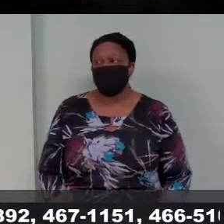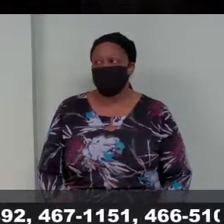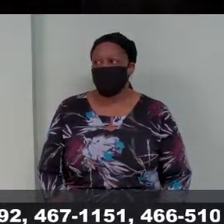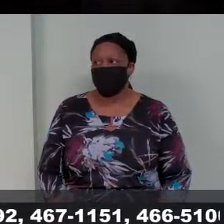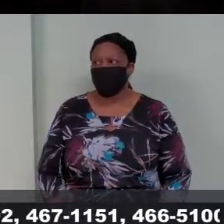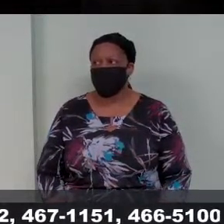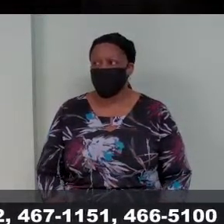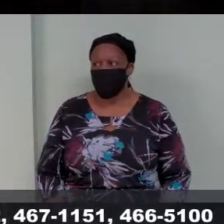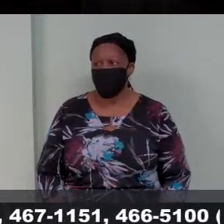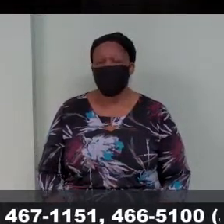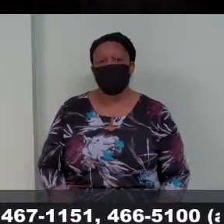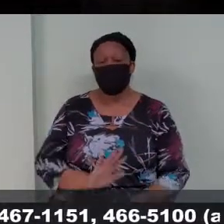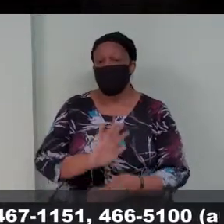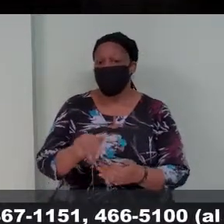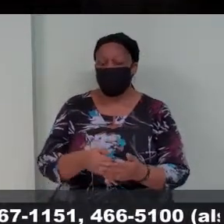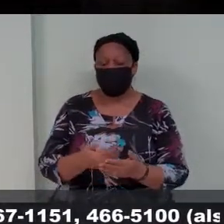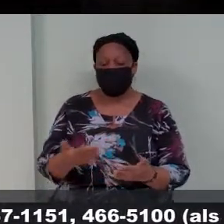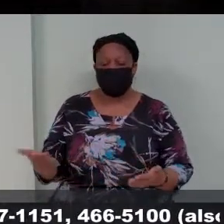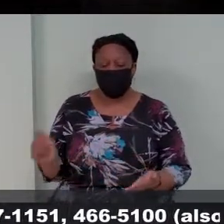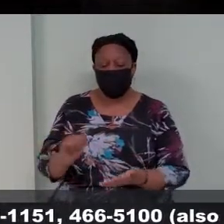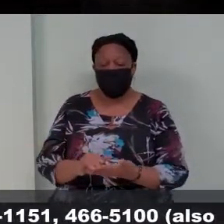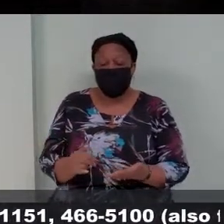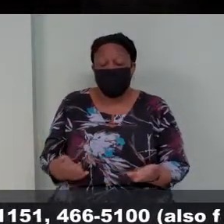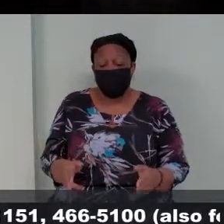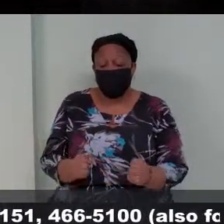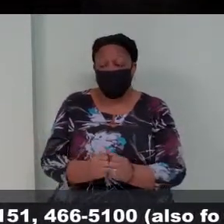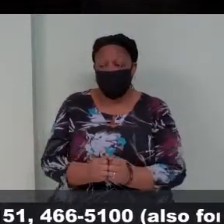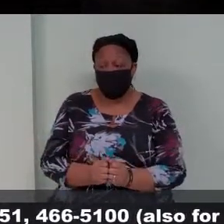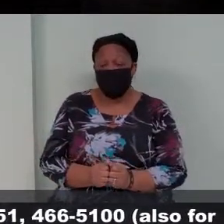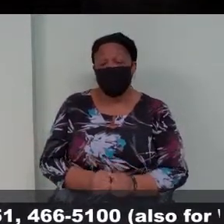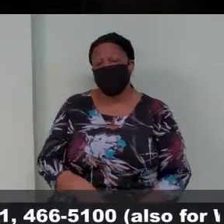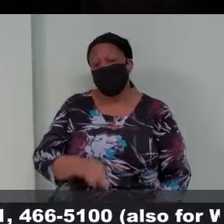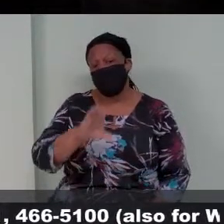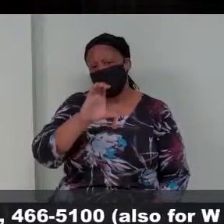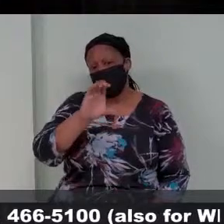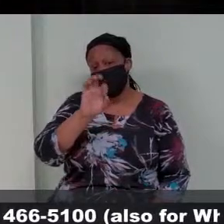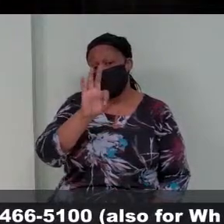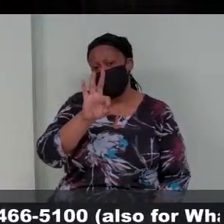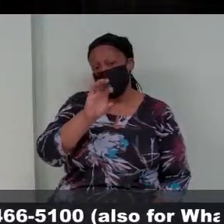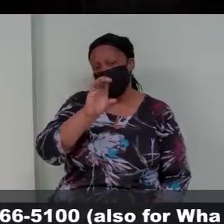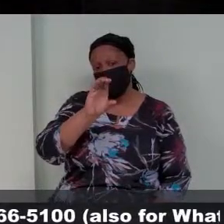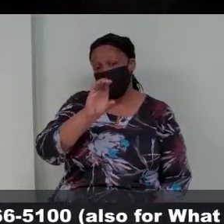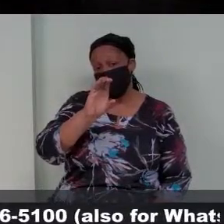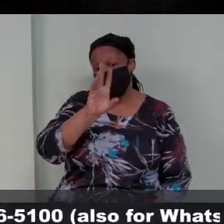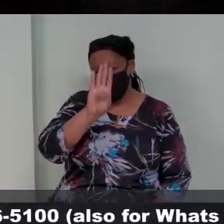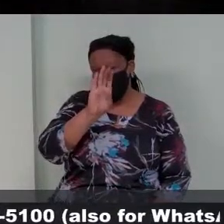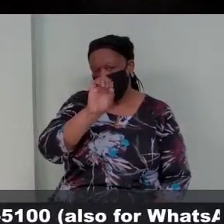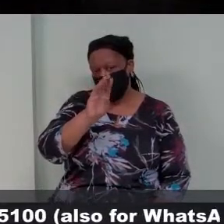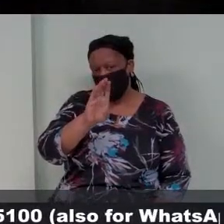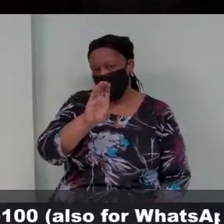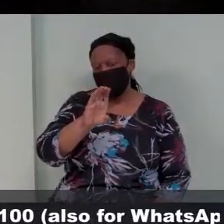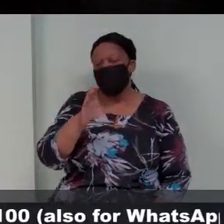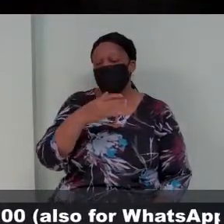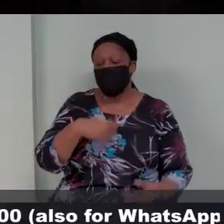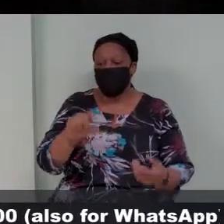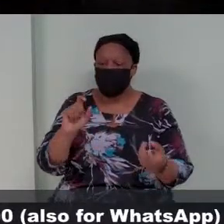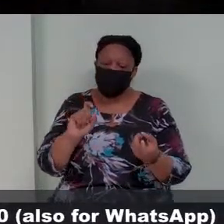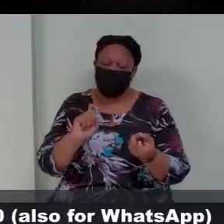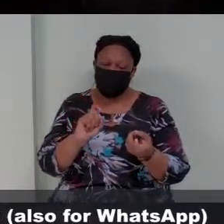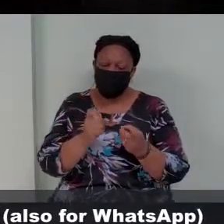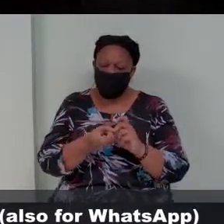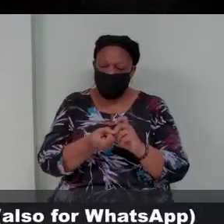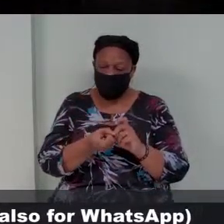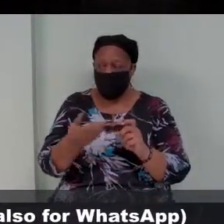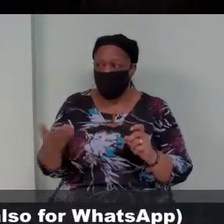with the COVID-19 pandemic, CFBC has modified its commencement ceremony,